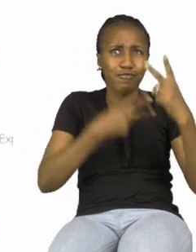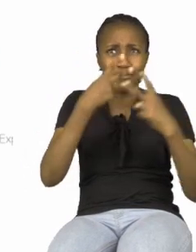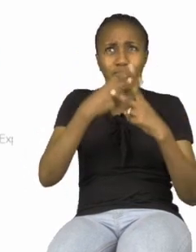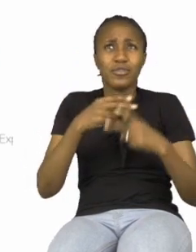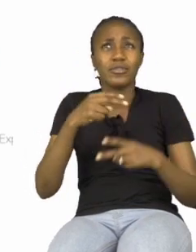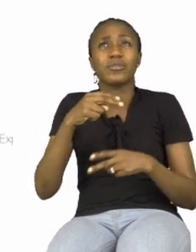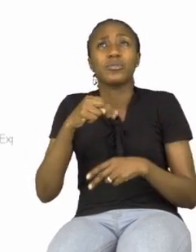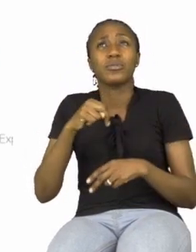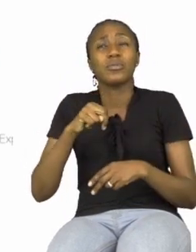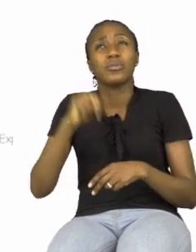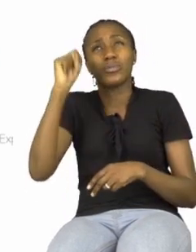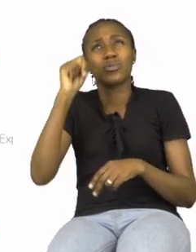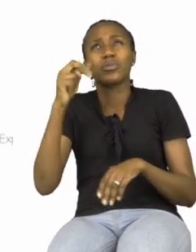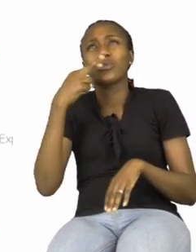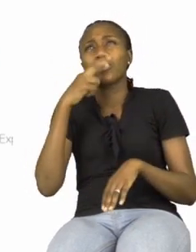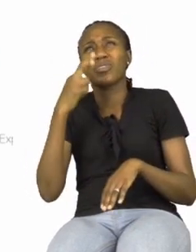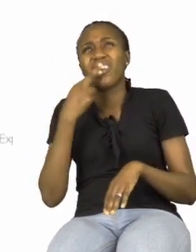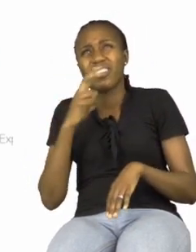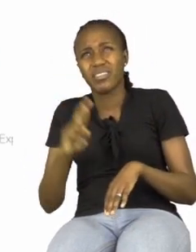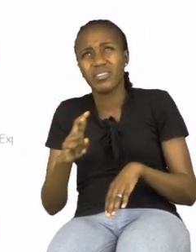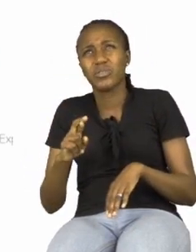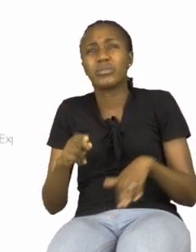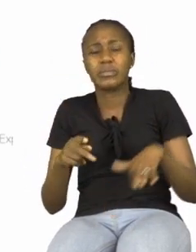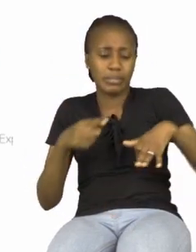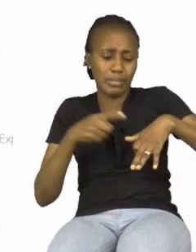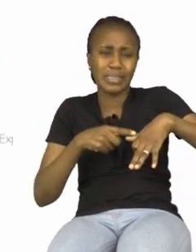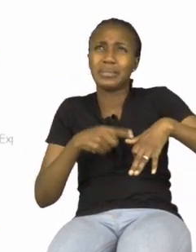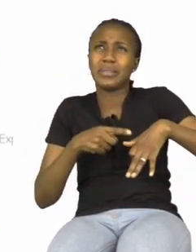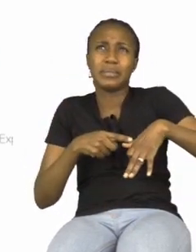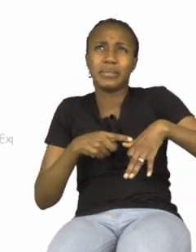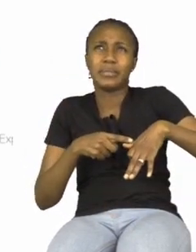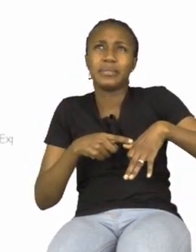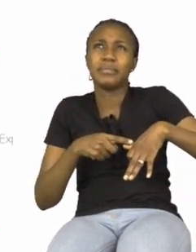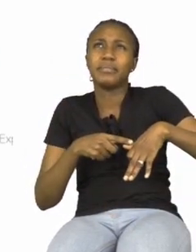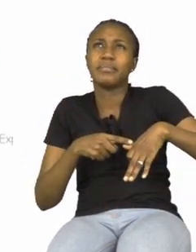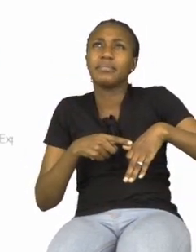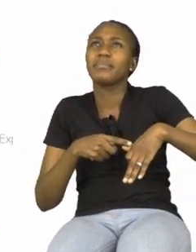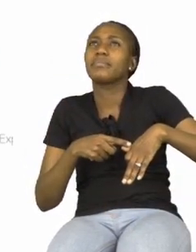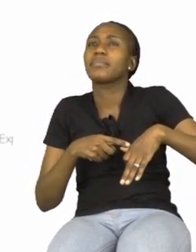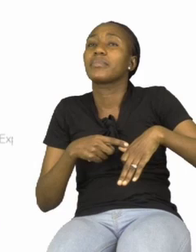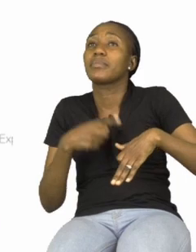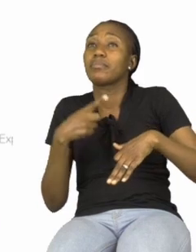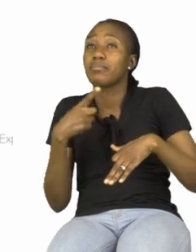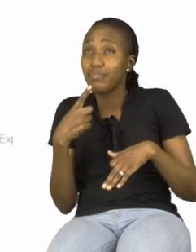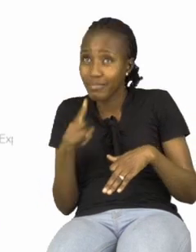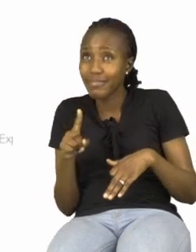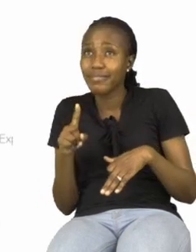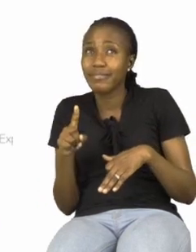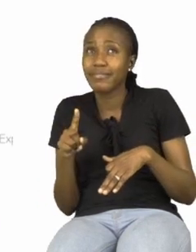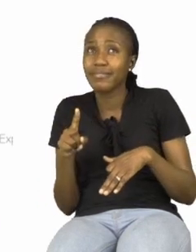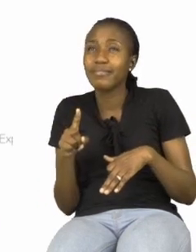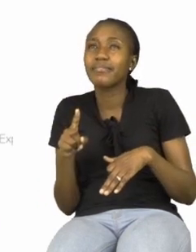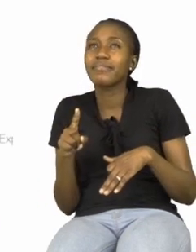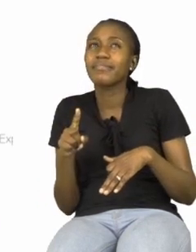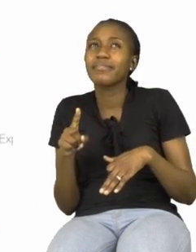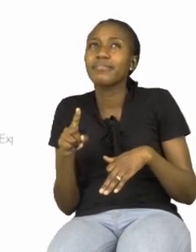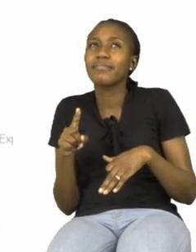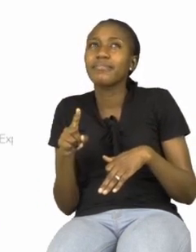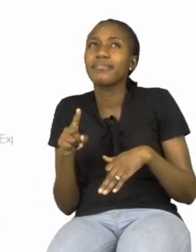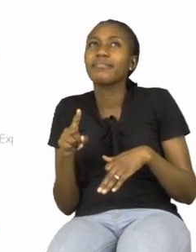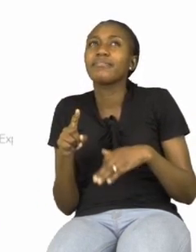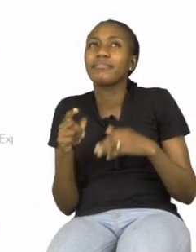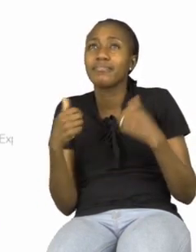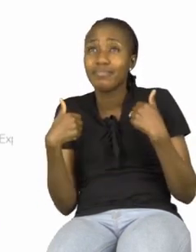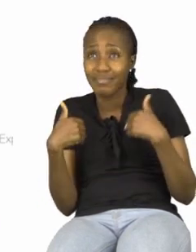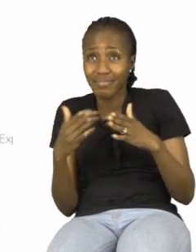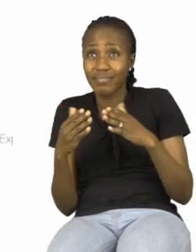I've visited Rundu, Caprivi. What's quite useful is, when I started playing